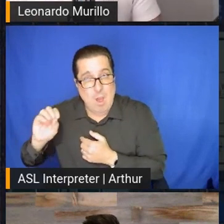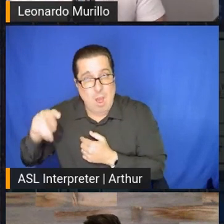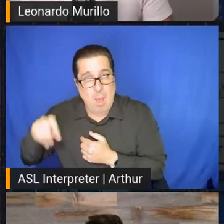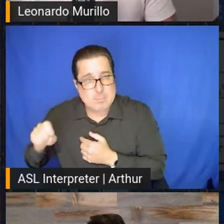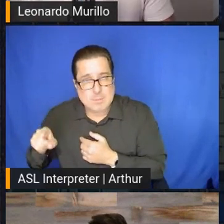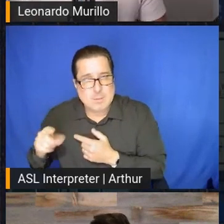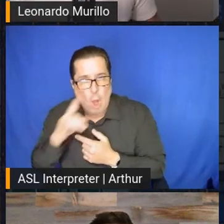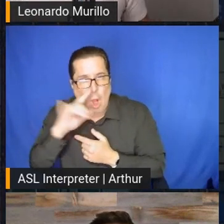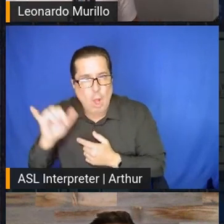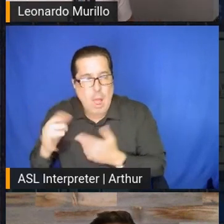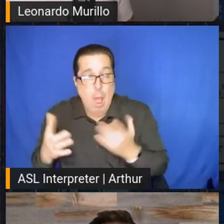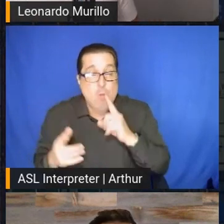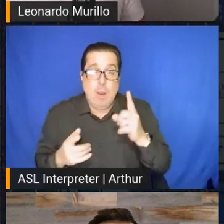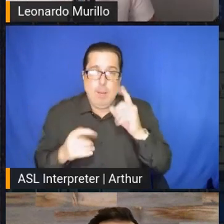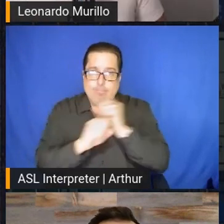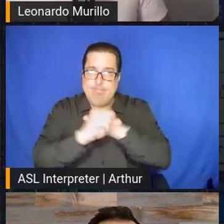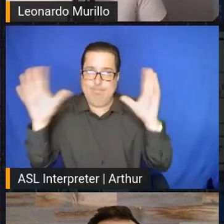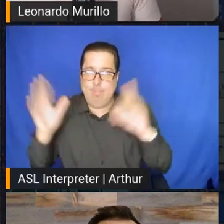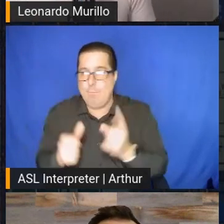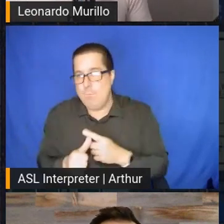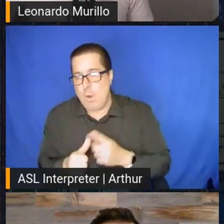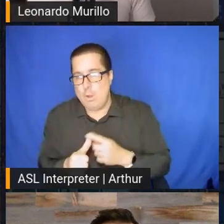that, first of all,